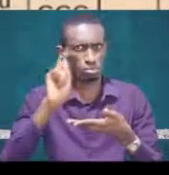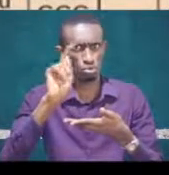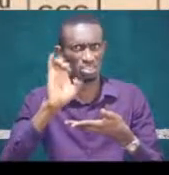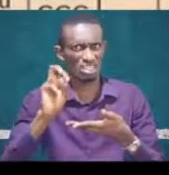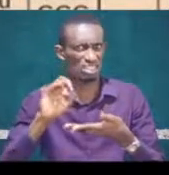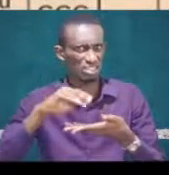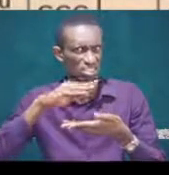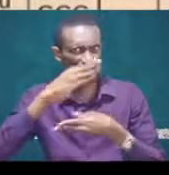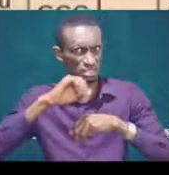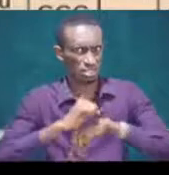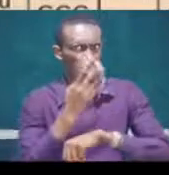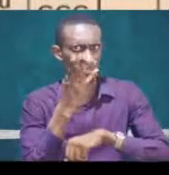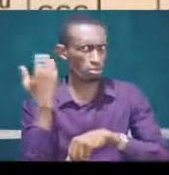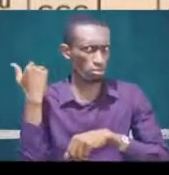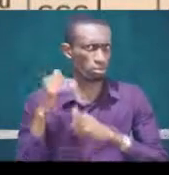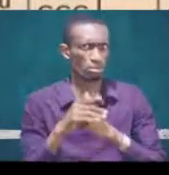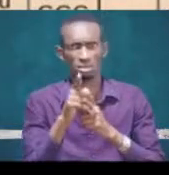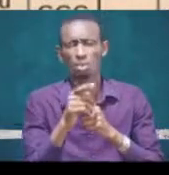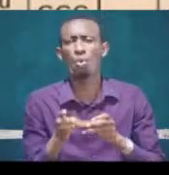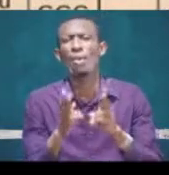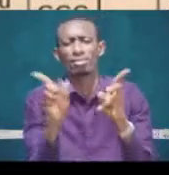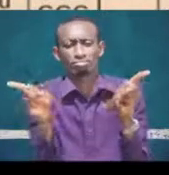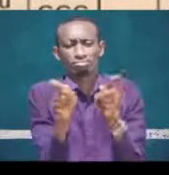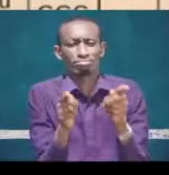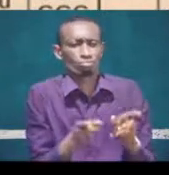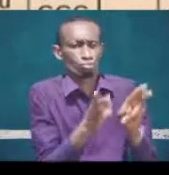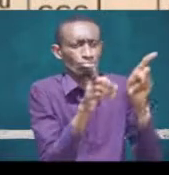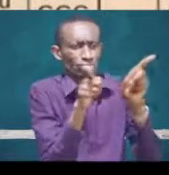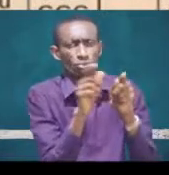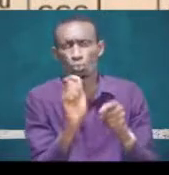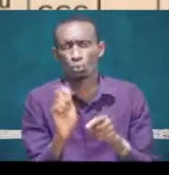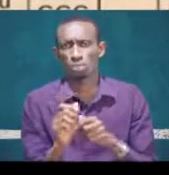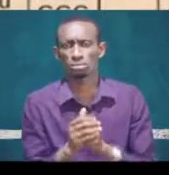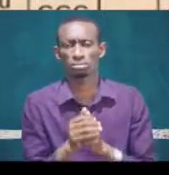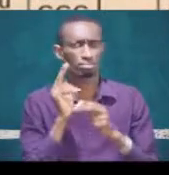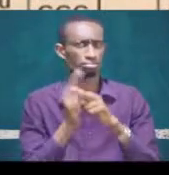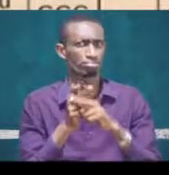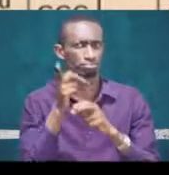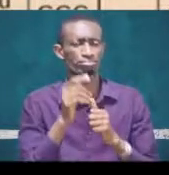well, that's the short way to write an amino acid.